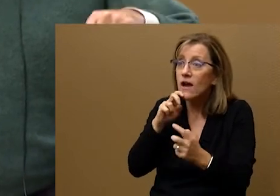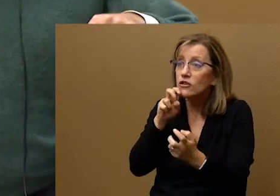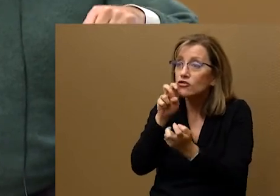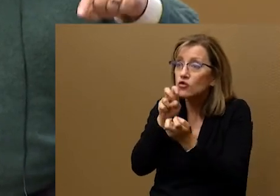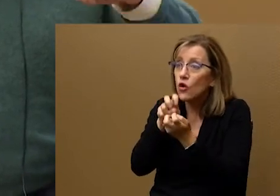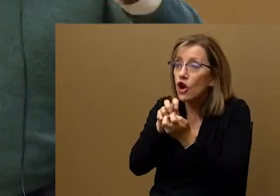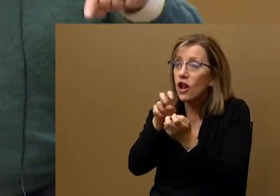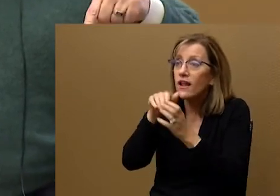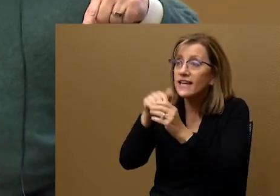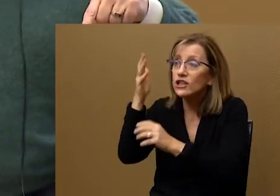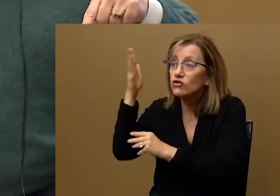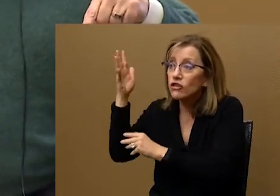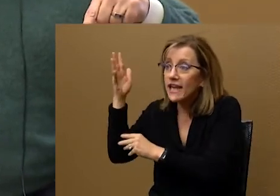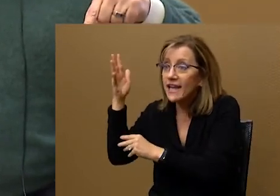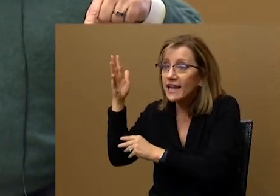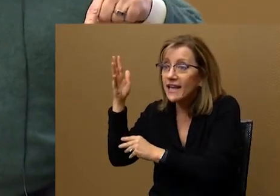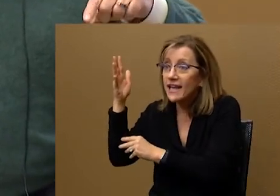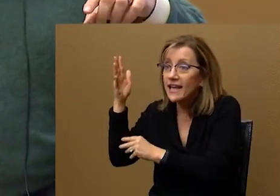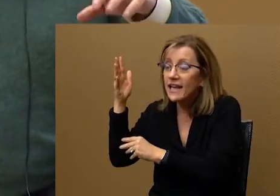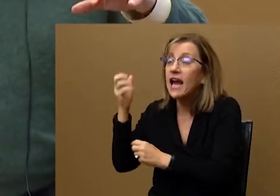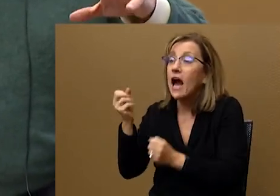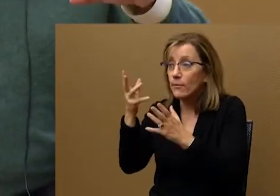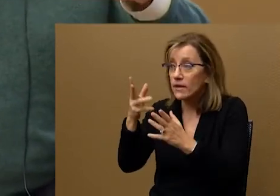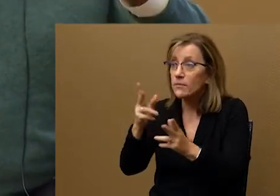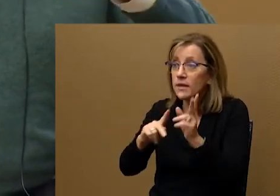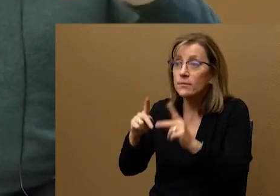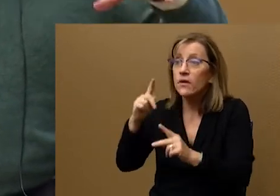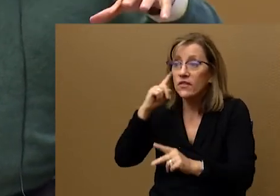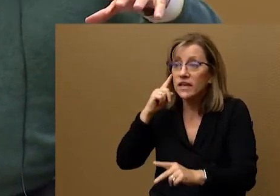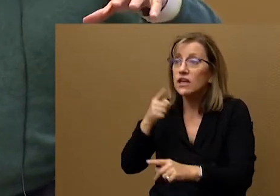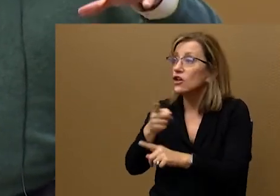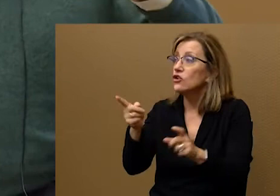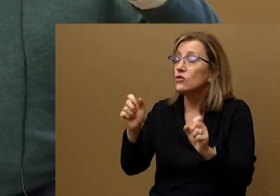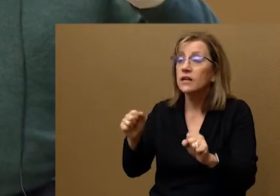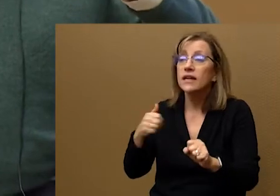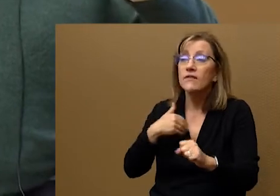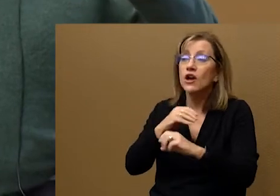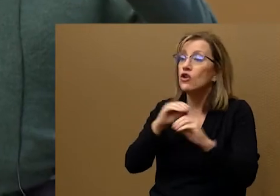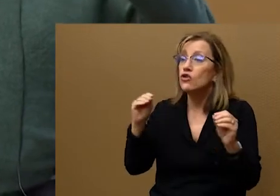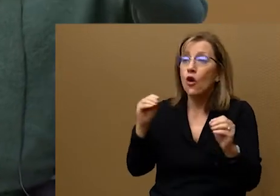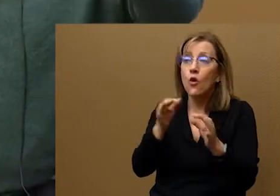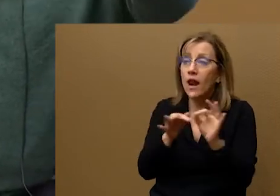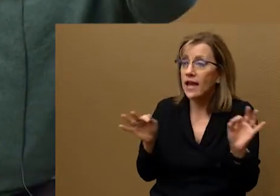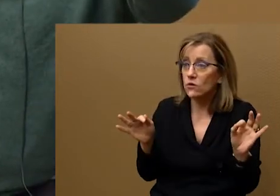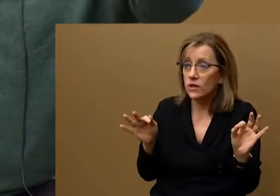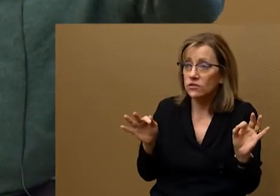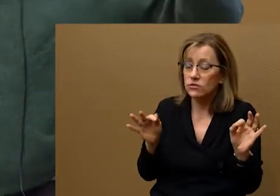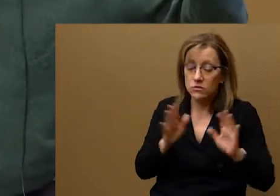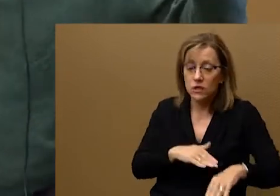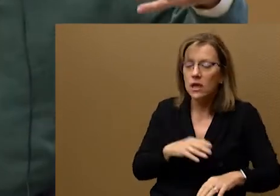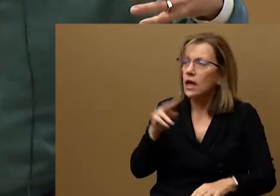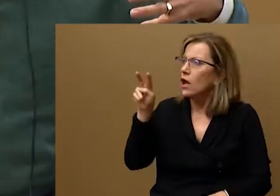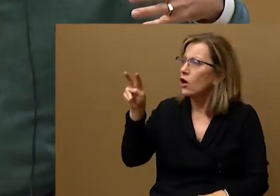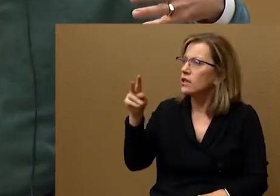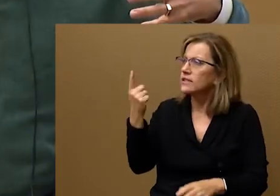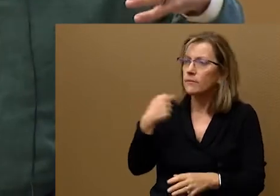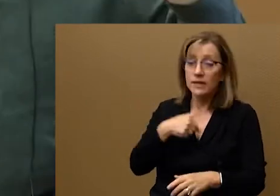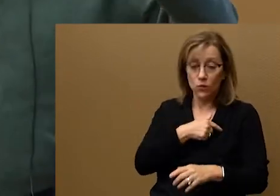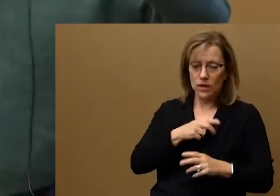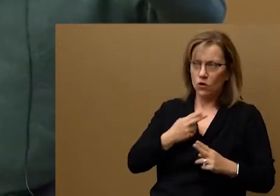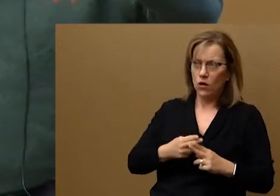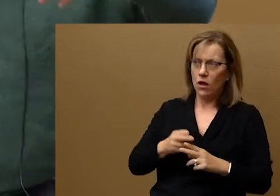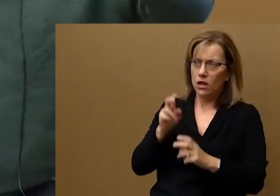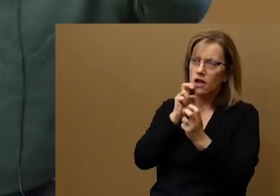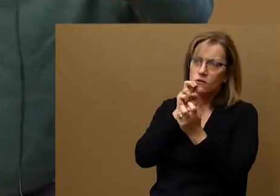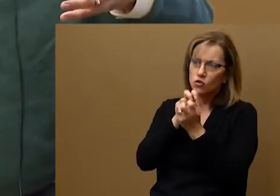a squirrel in a tree? How many people think that you can have no language and just see something we call a squirrel